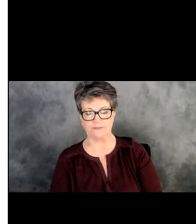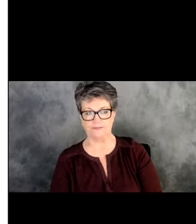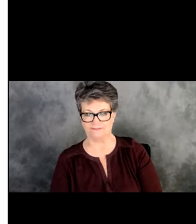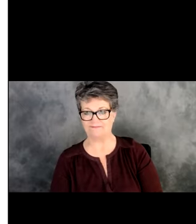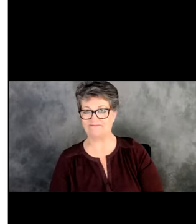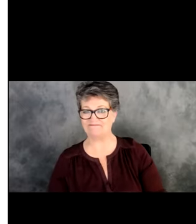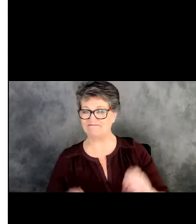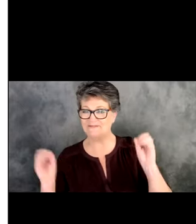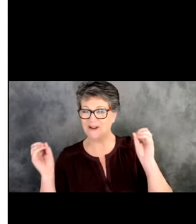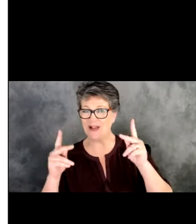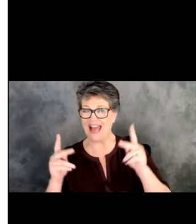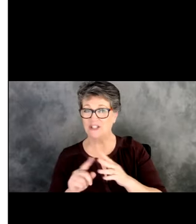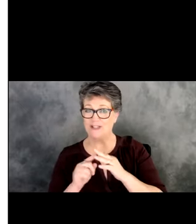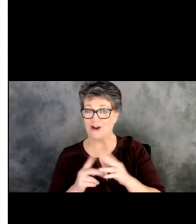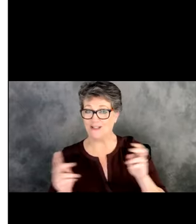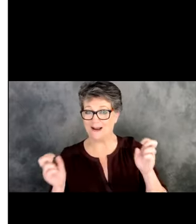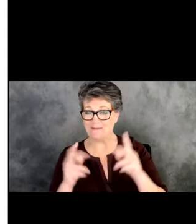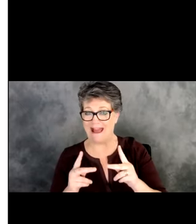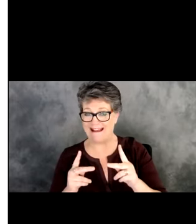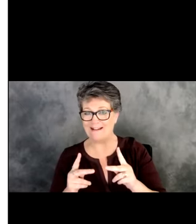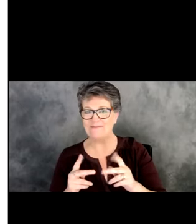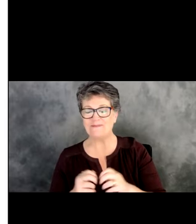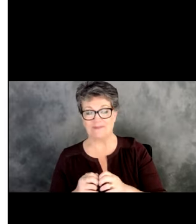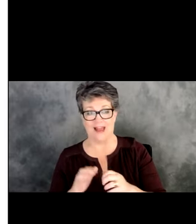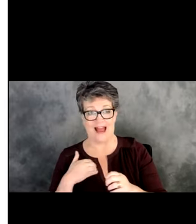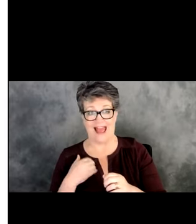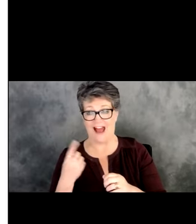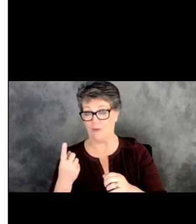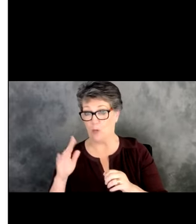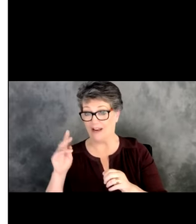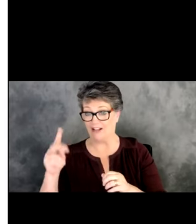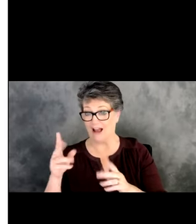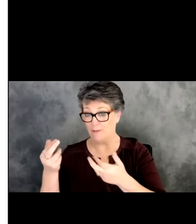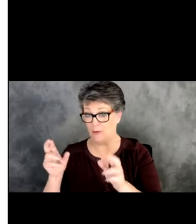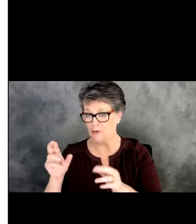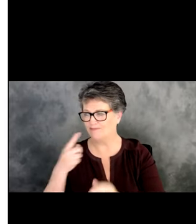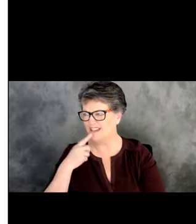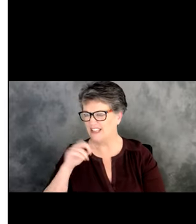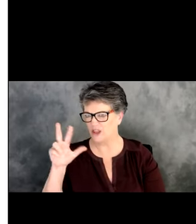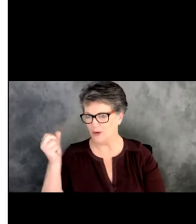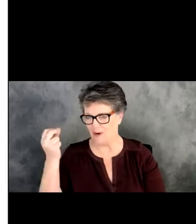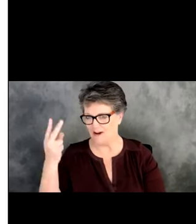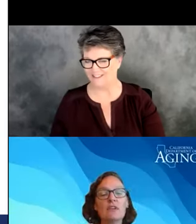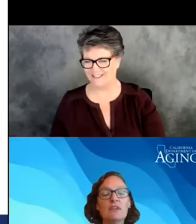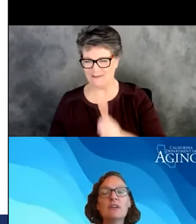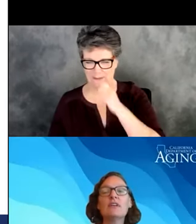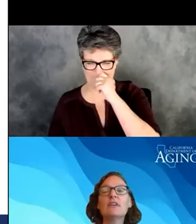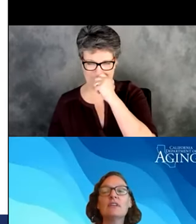Okay, as we start to come back, I have at least one clock in my room saying 3:12.